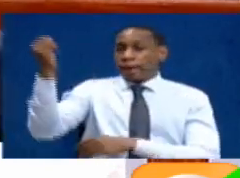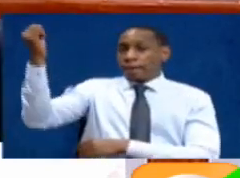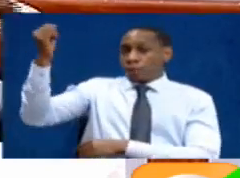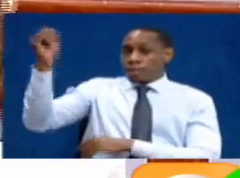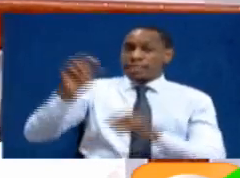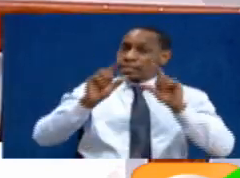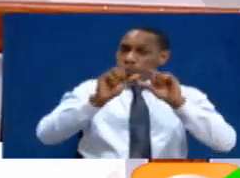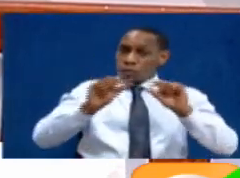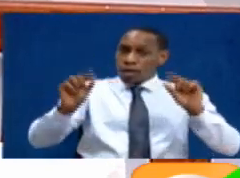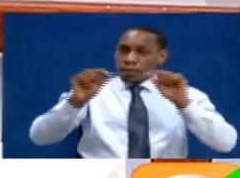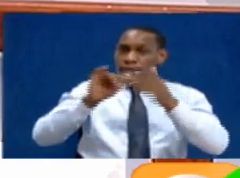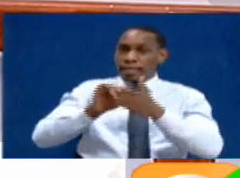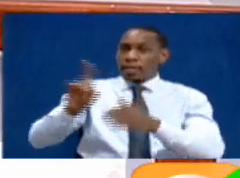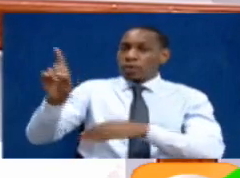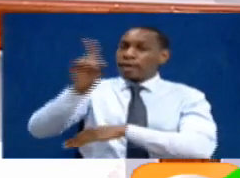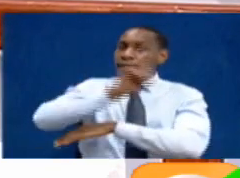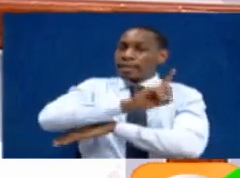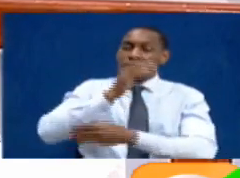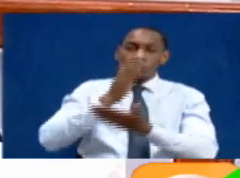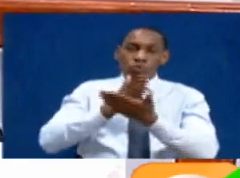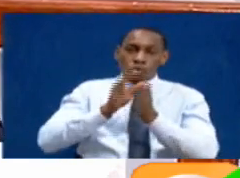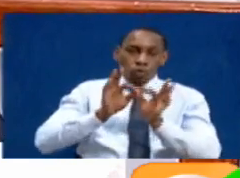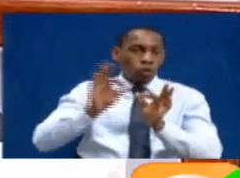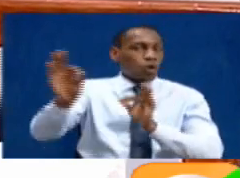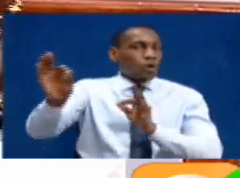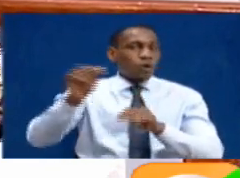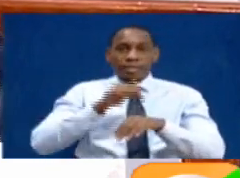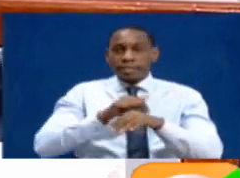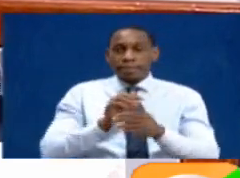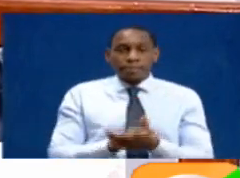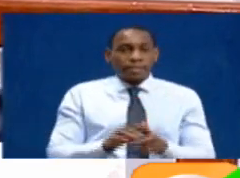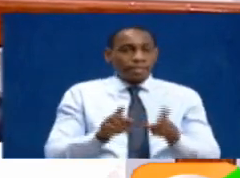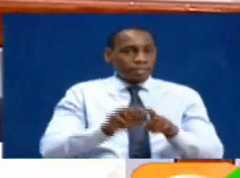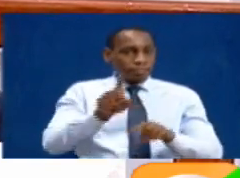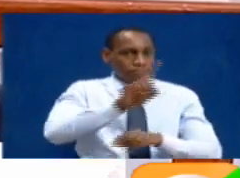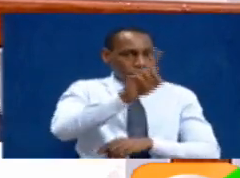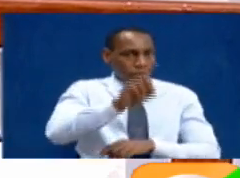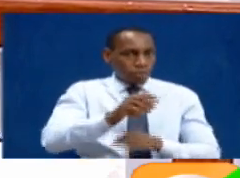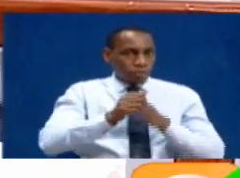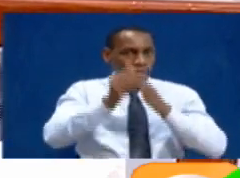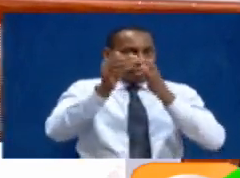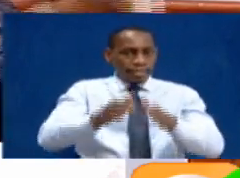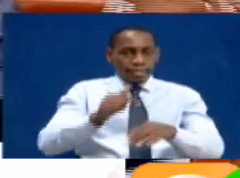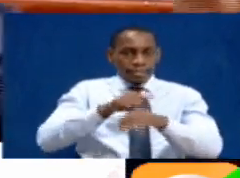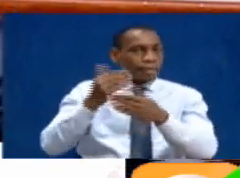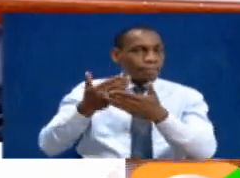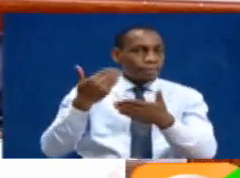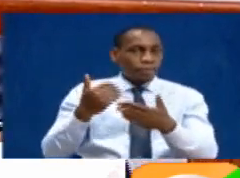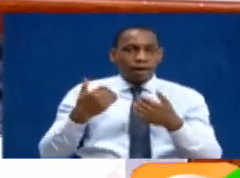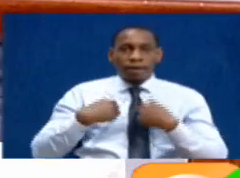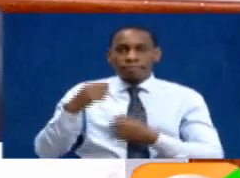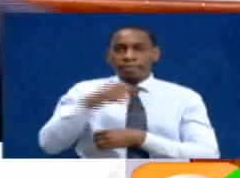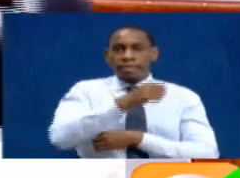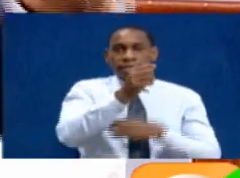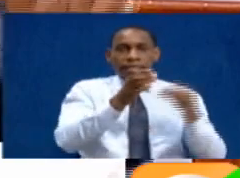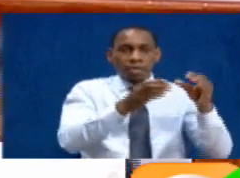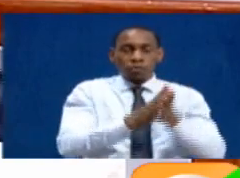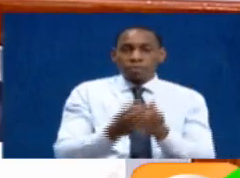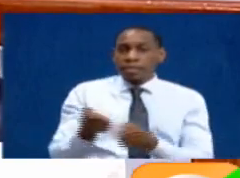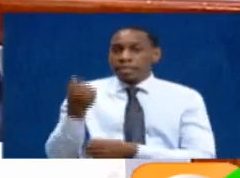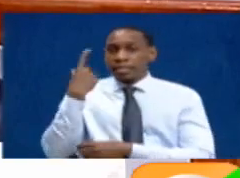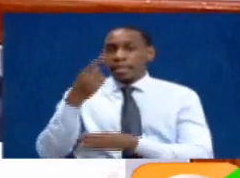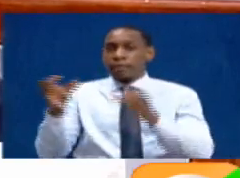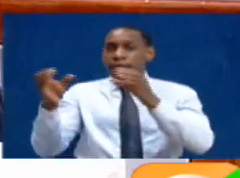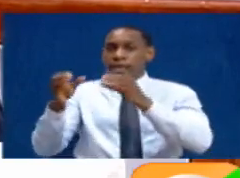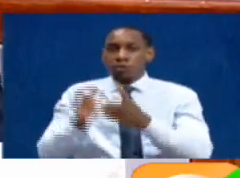I've told you, one day is like 100 years. I was asking you last time when you were saying, oh, we have Tanga Tanga, we have Kieleweke, we have